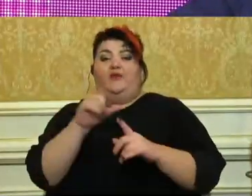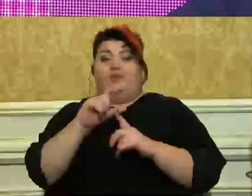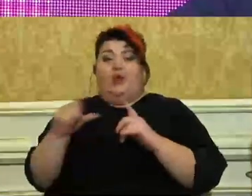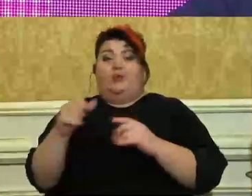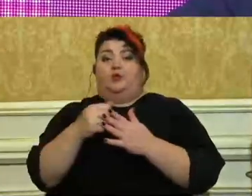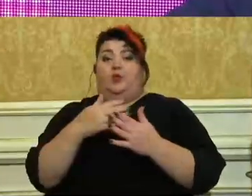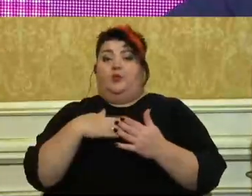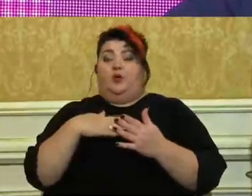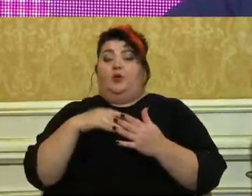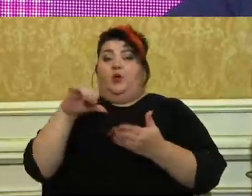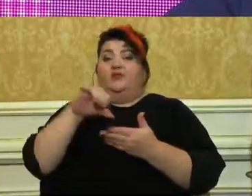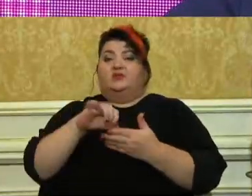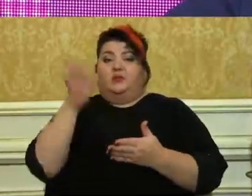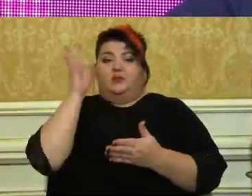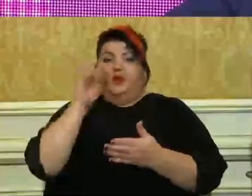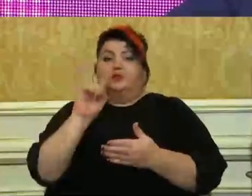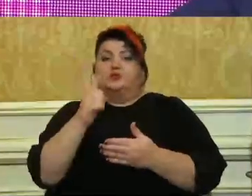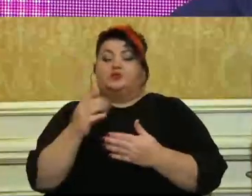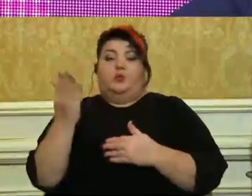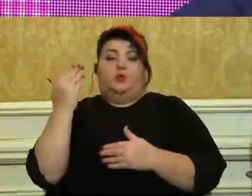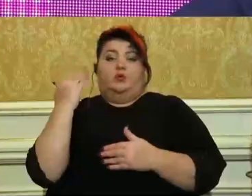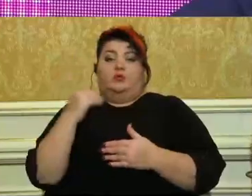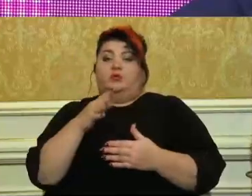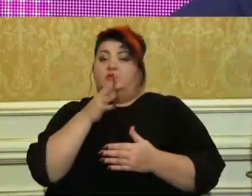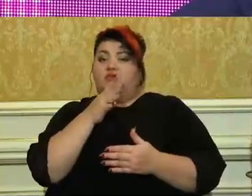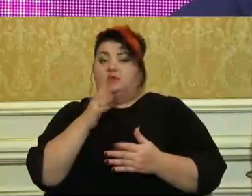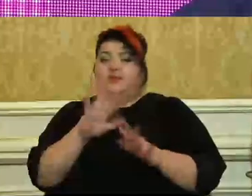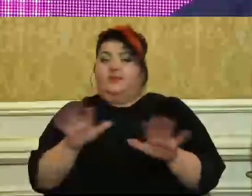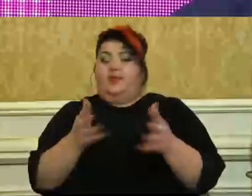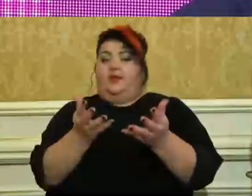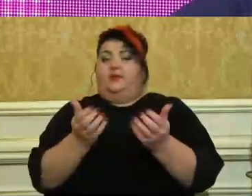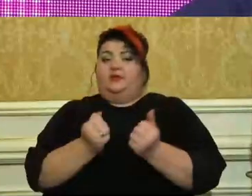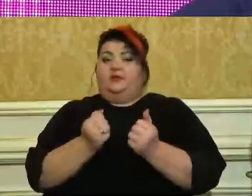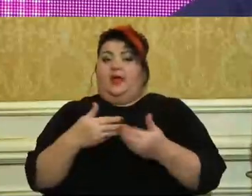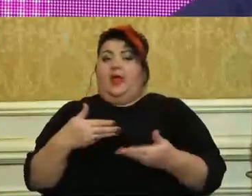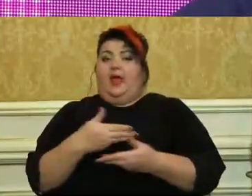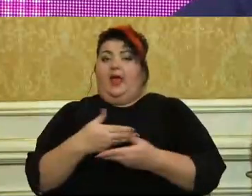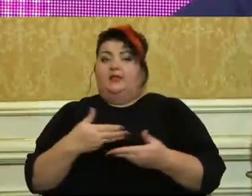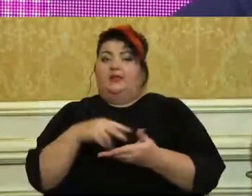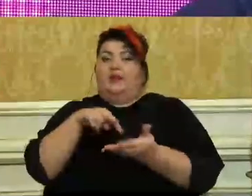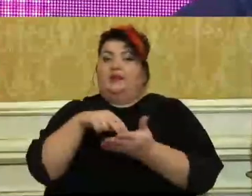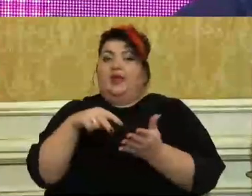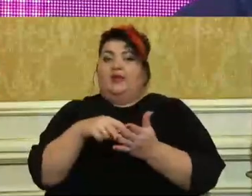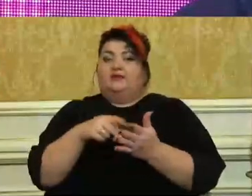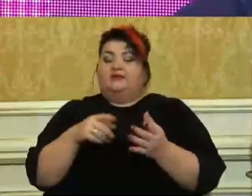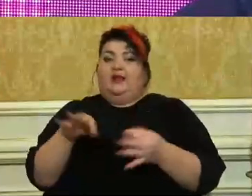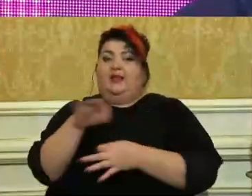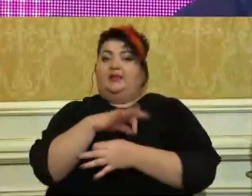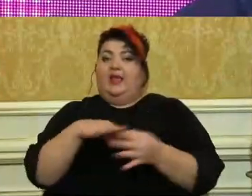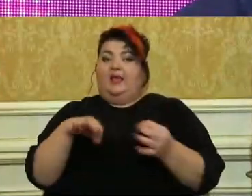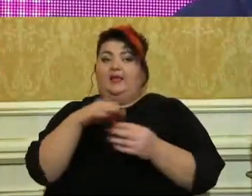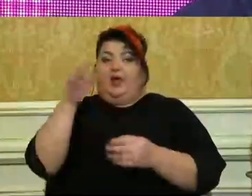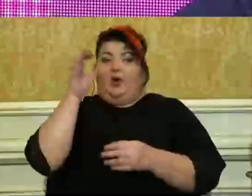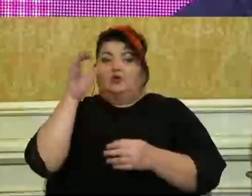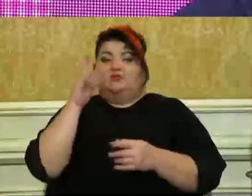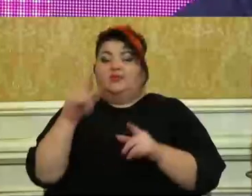the preamble of Mrs. Olena was about the conditions. So, well, there was not approved the gender